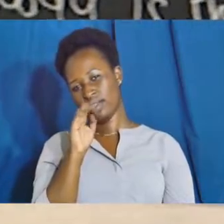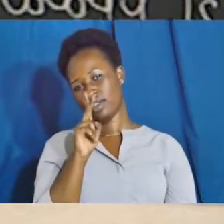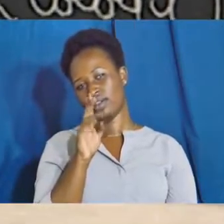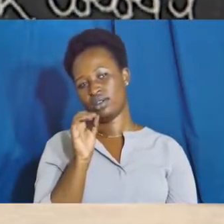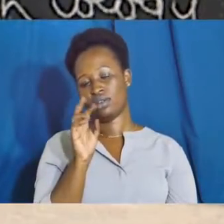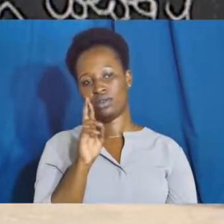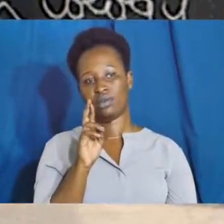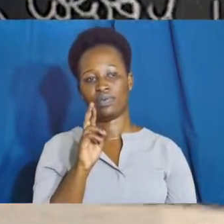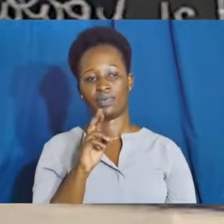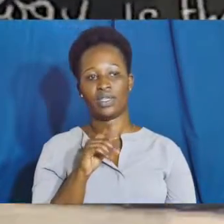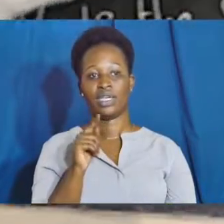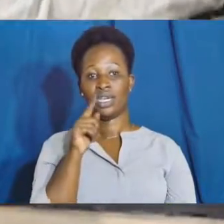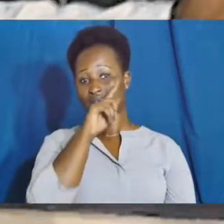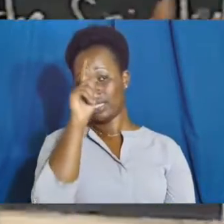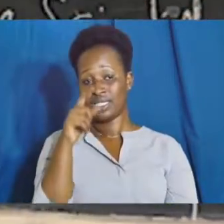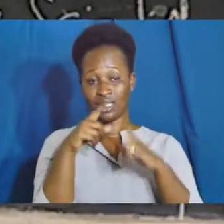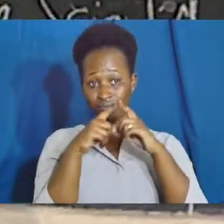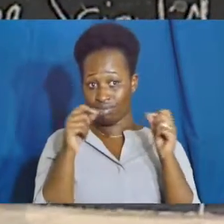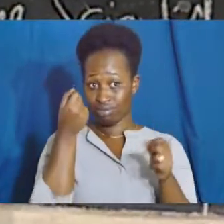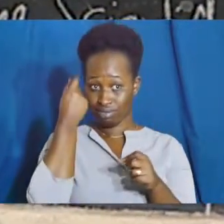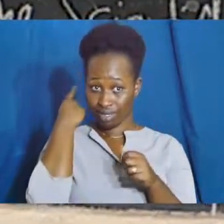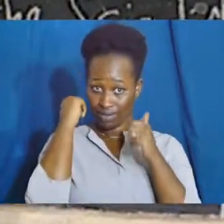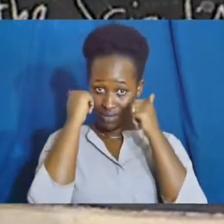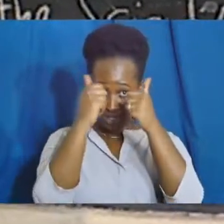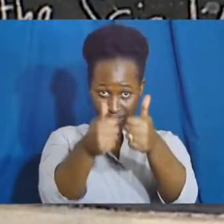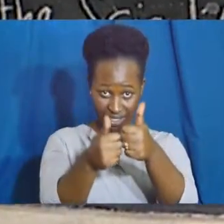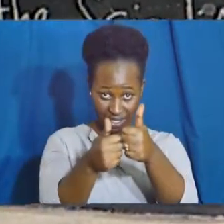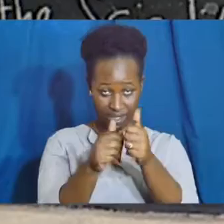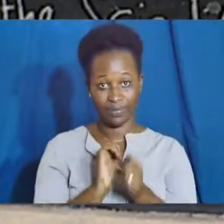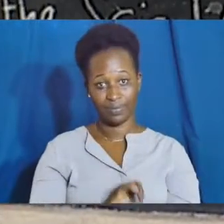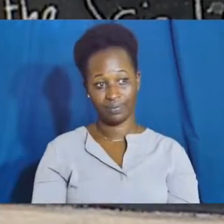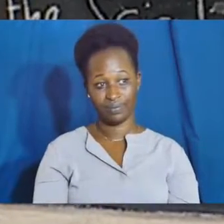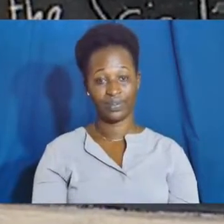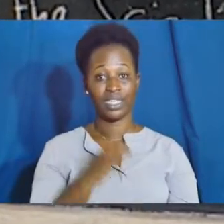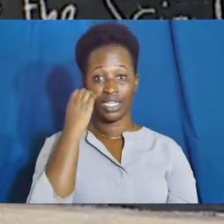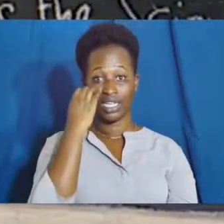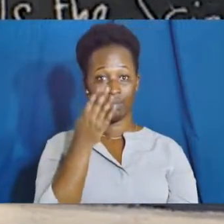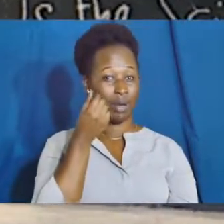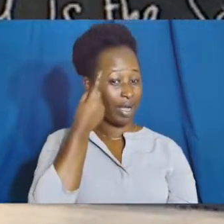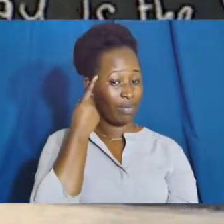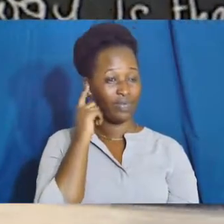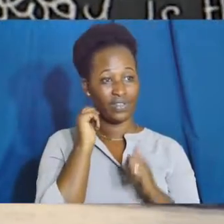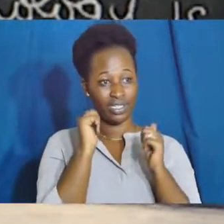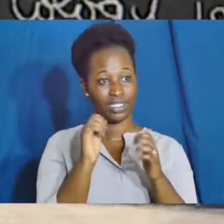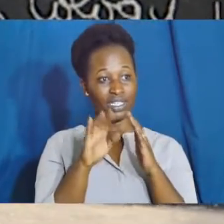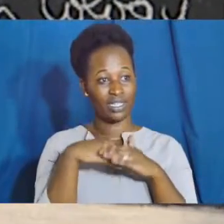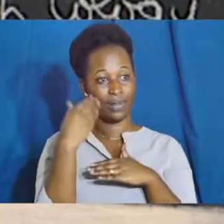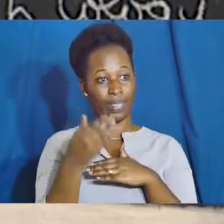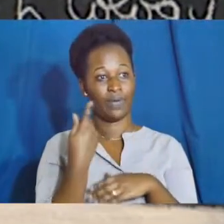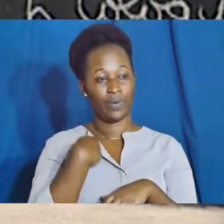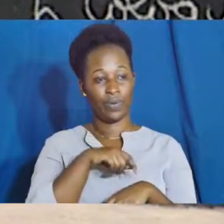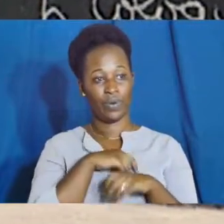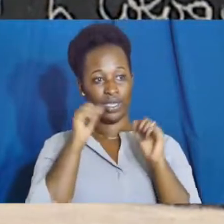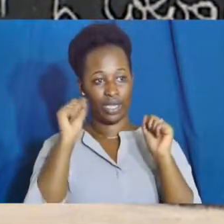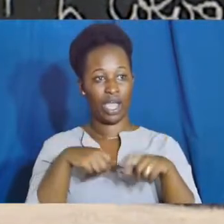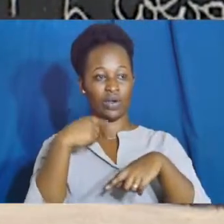Are these terms clear to everyone? If they are clear, then we can